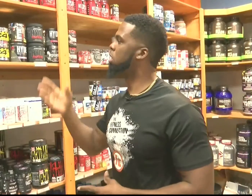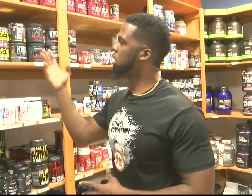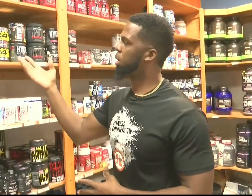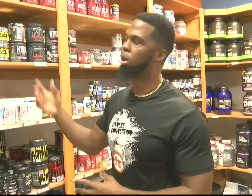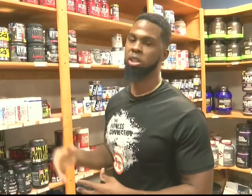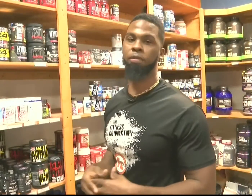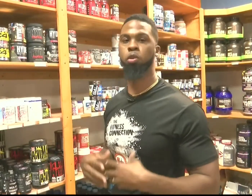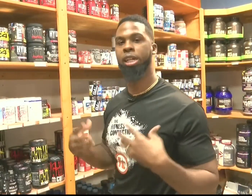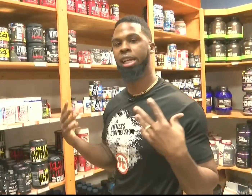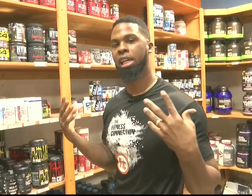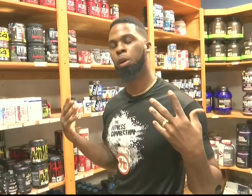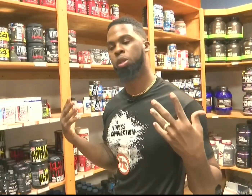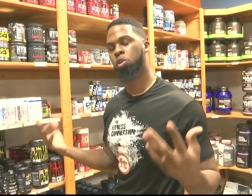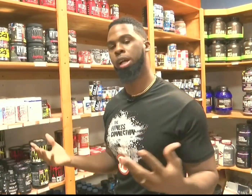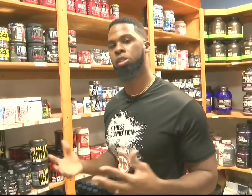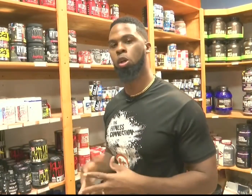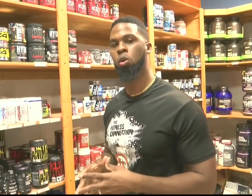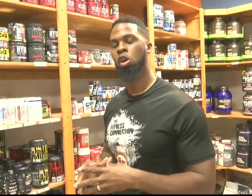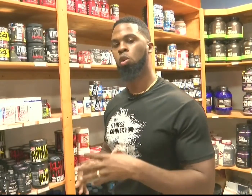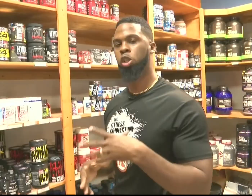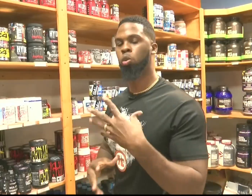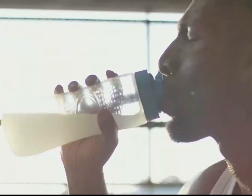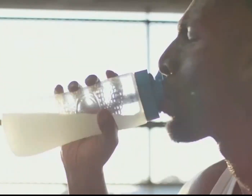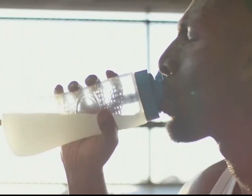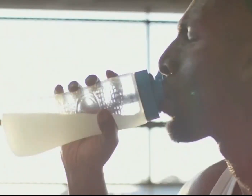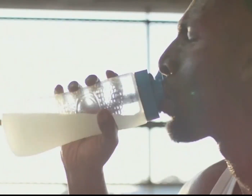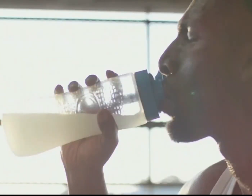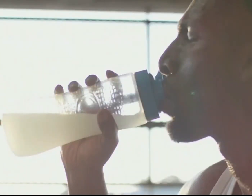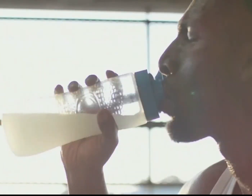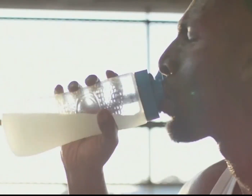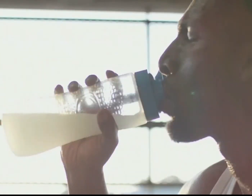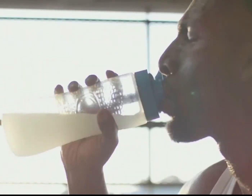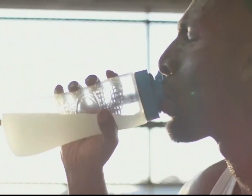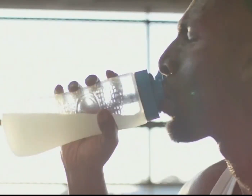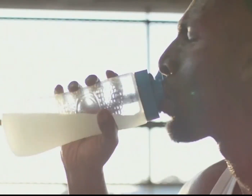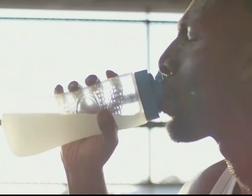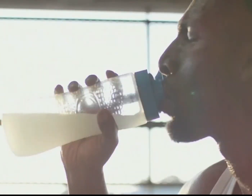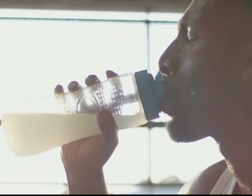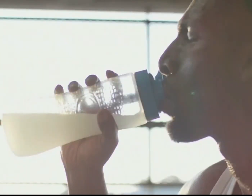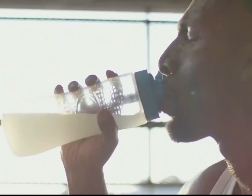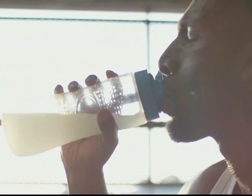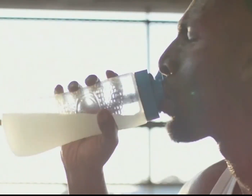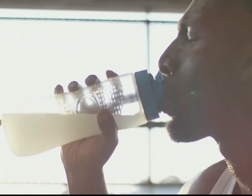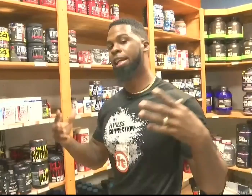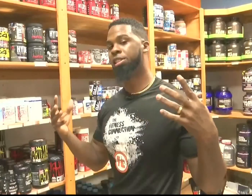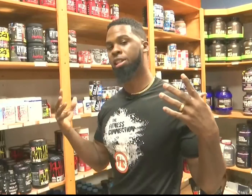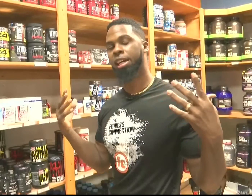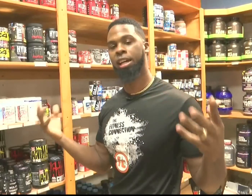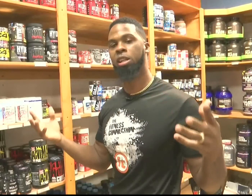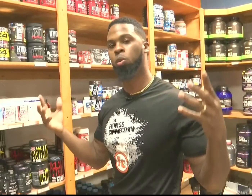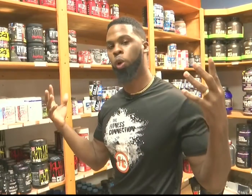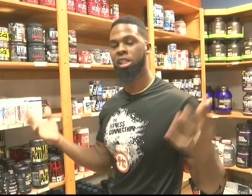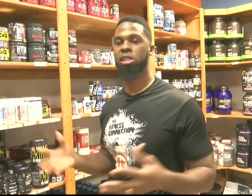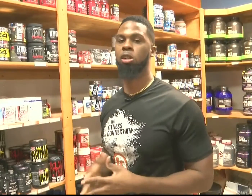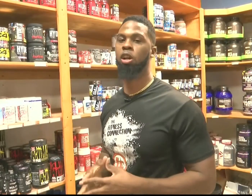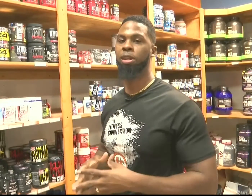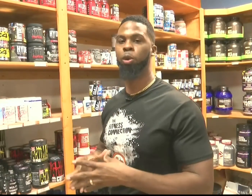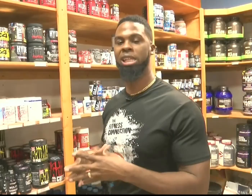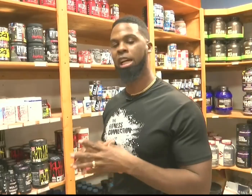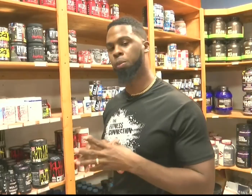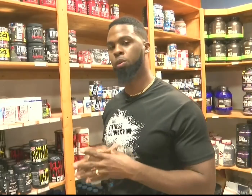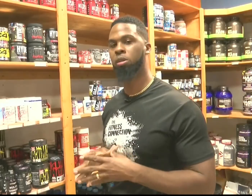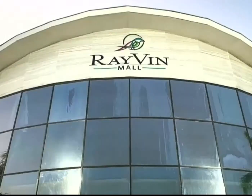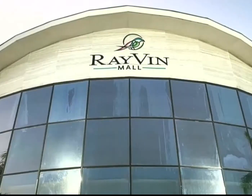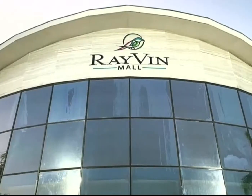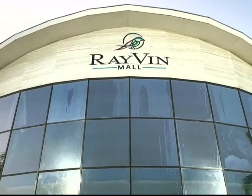well. Some of them also have creatine to help with strength. So what you want to do is look at the ingredients and see which pre-workout is best for you. Our agents are here and willing to serve and